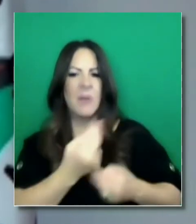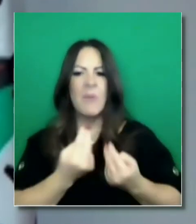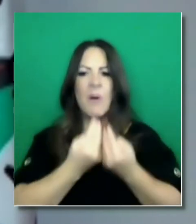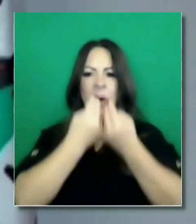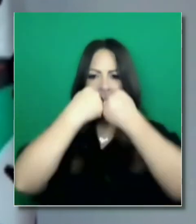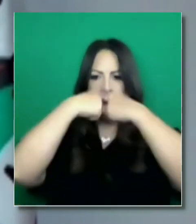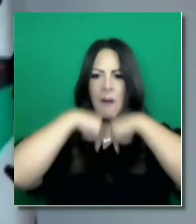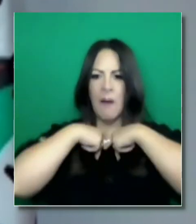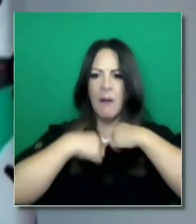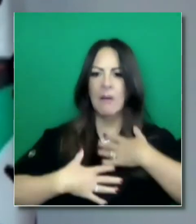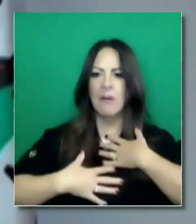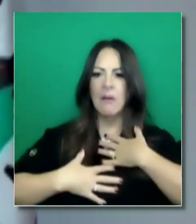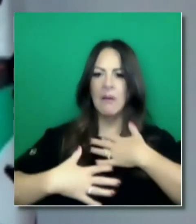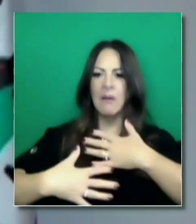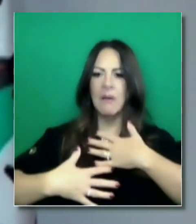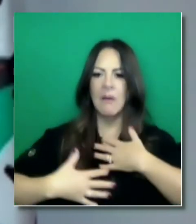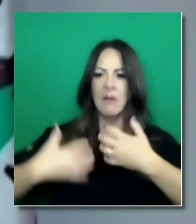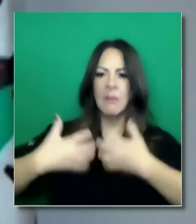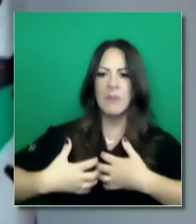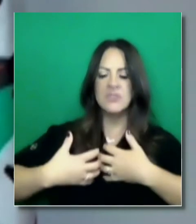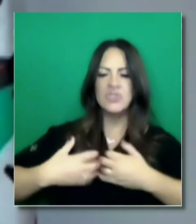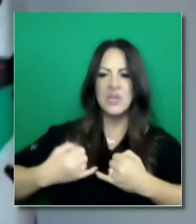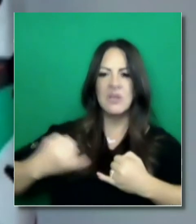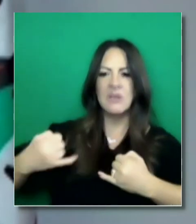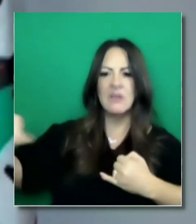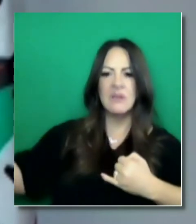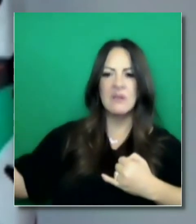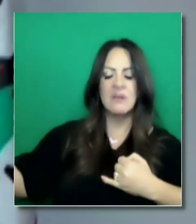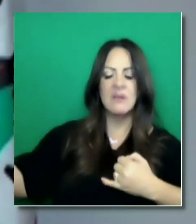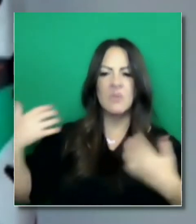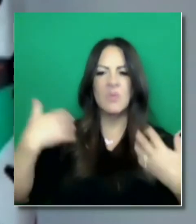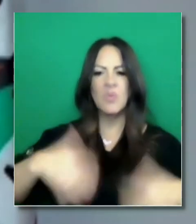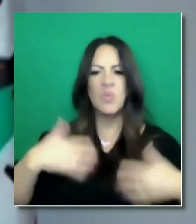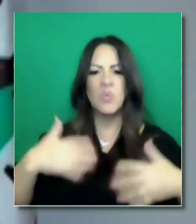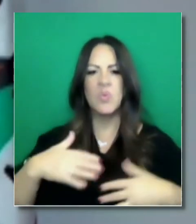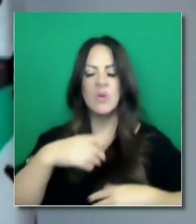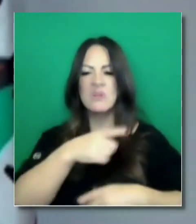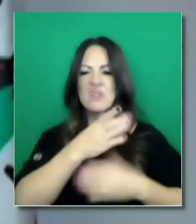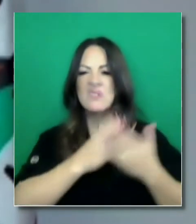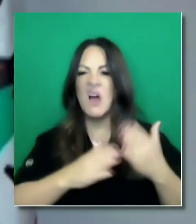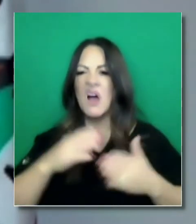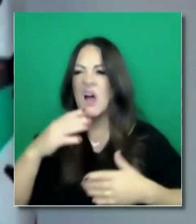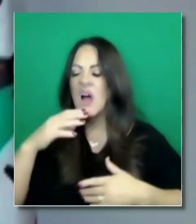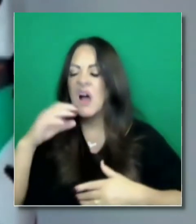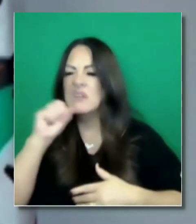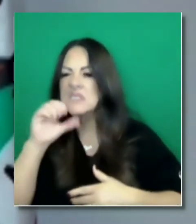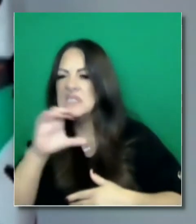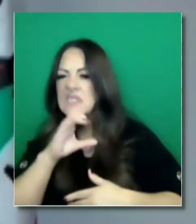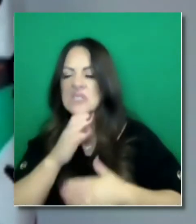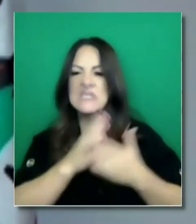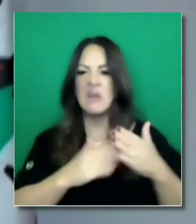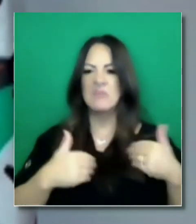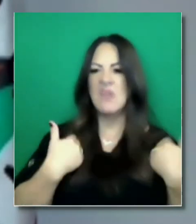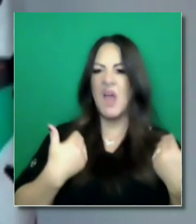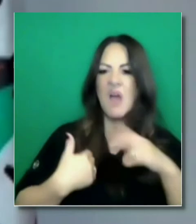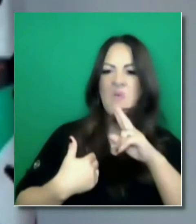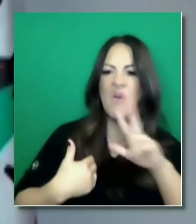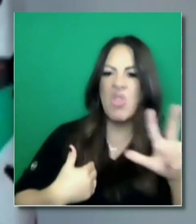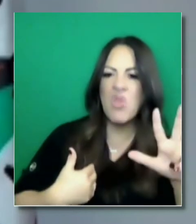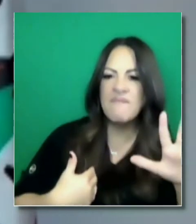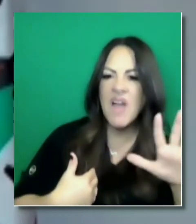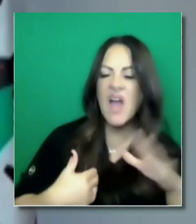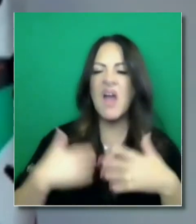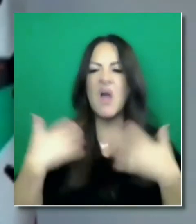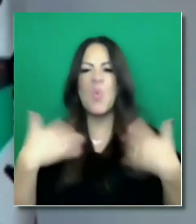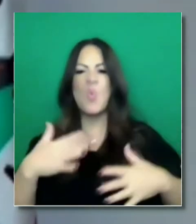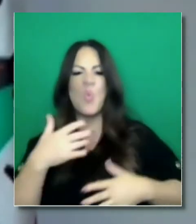with 25, 35-year-olds on ventilators who aren't doing well. So this is really a call to everybody, not